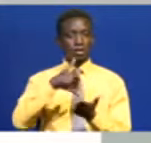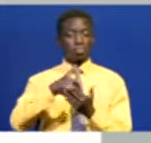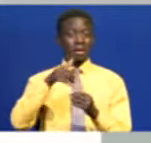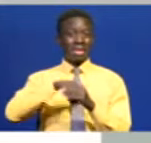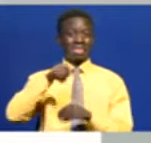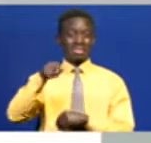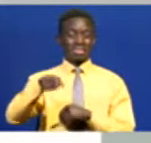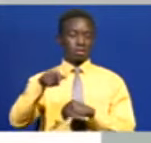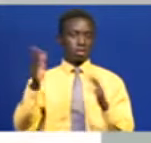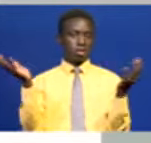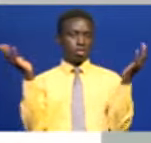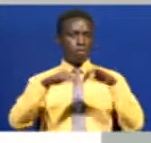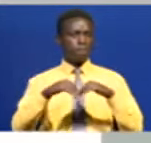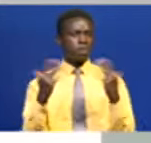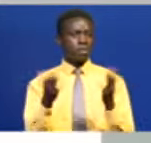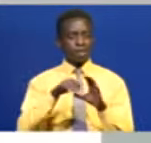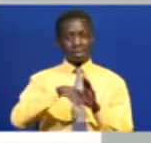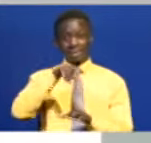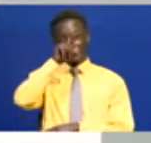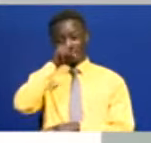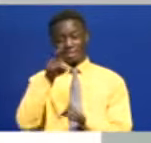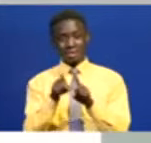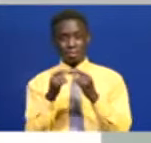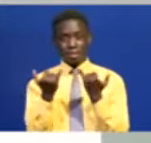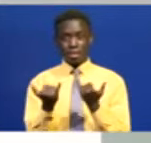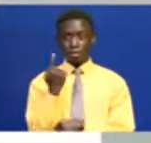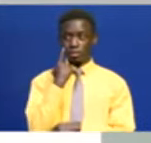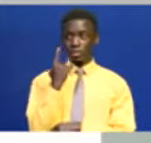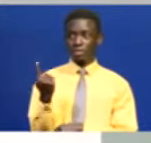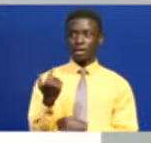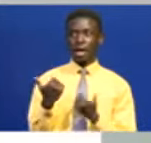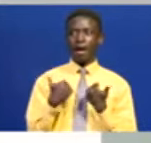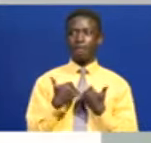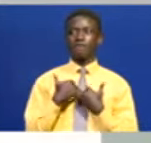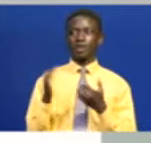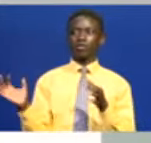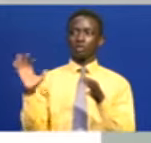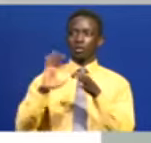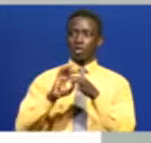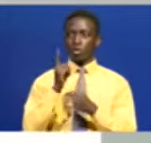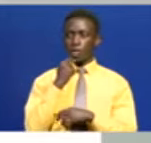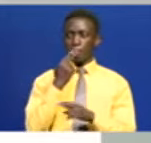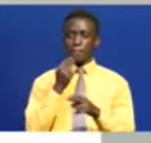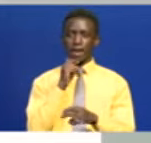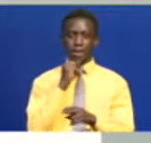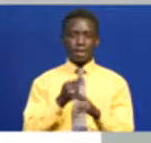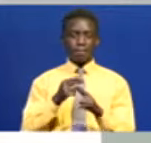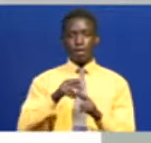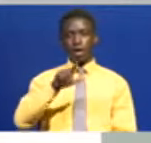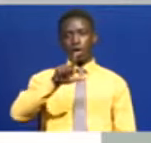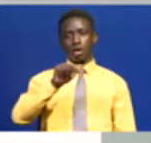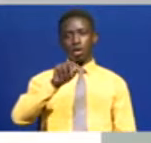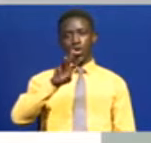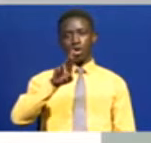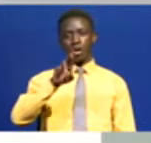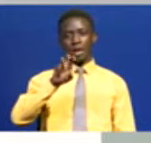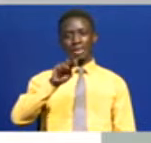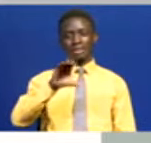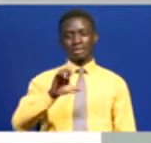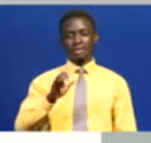conference in Turkey. And in studio right here, I am joined by Lawrence Biamukama, the executive